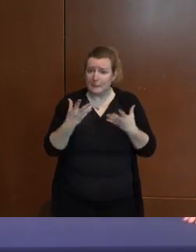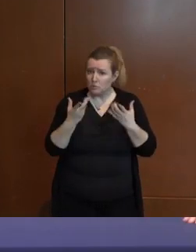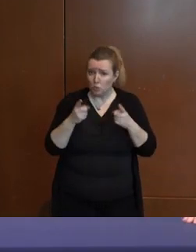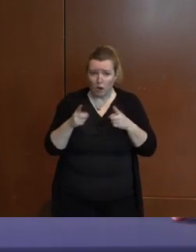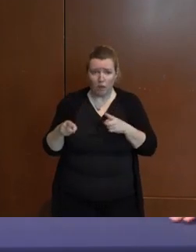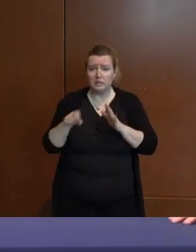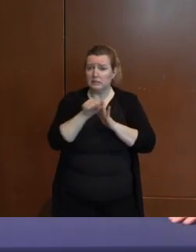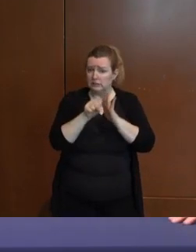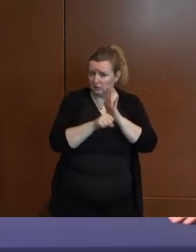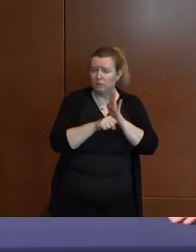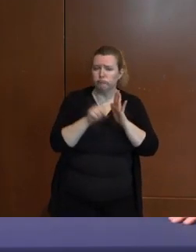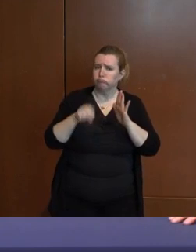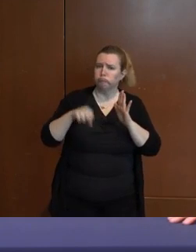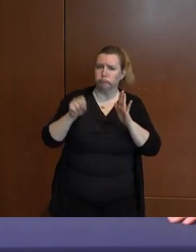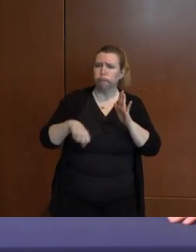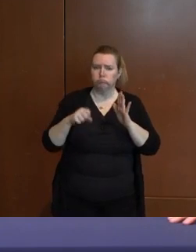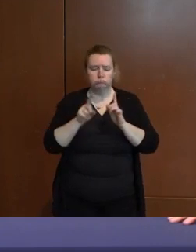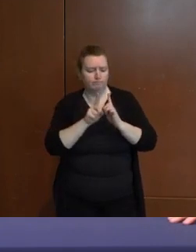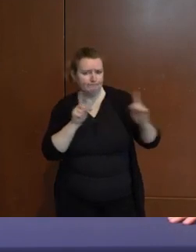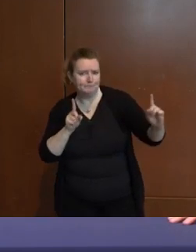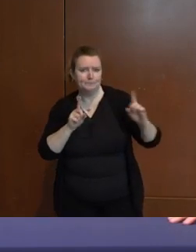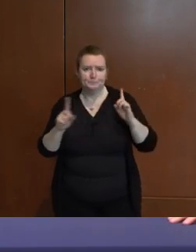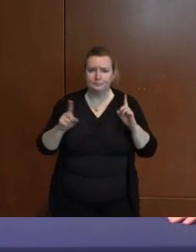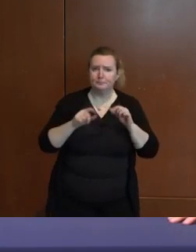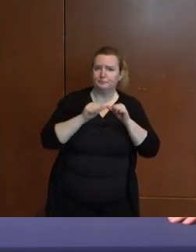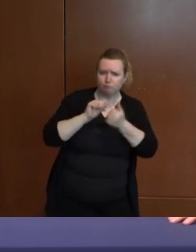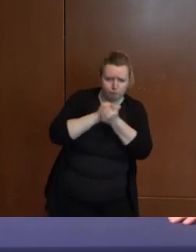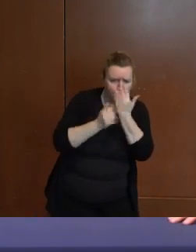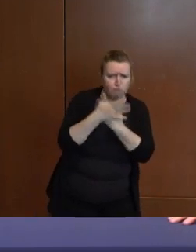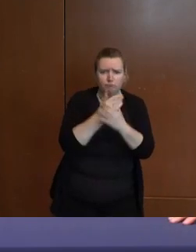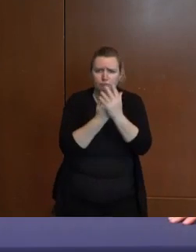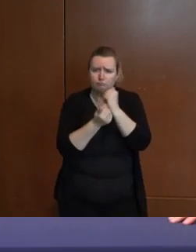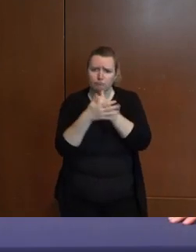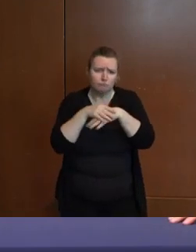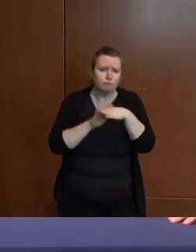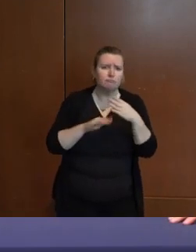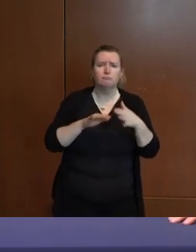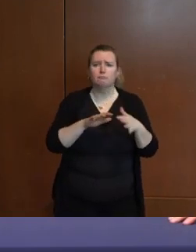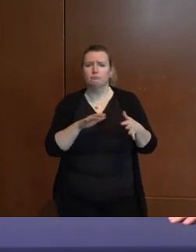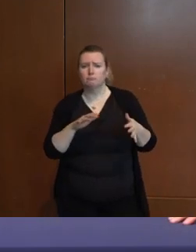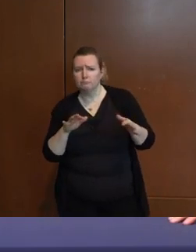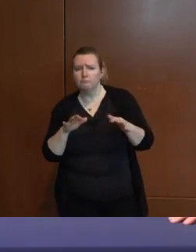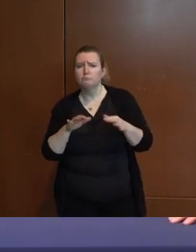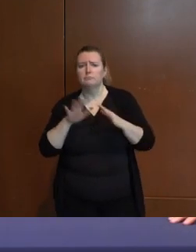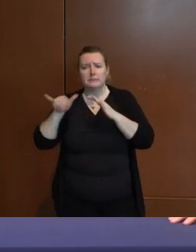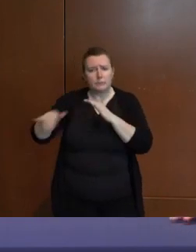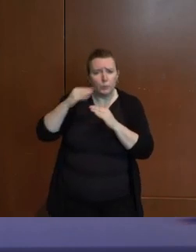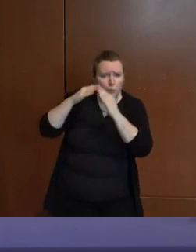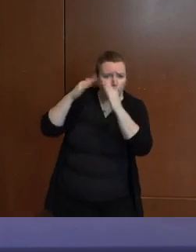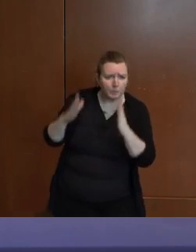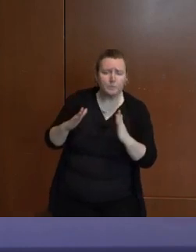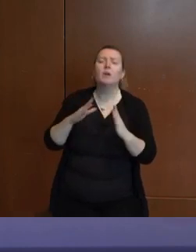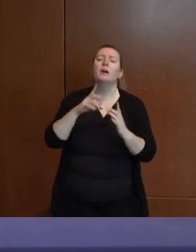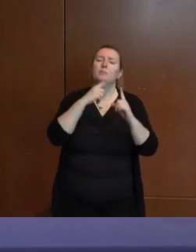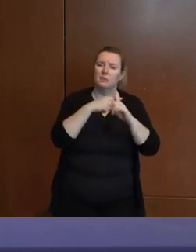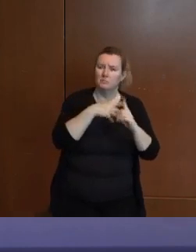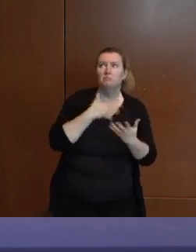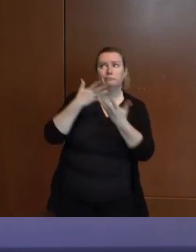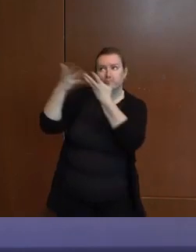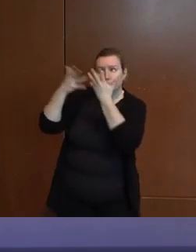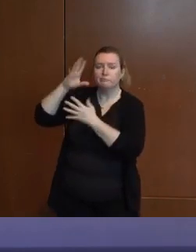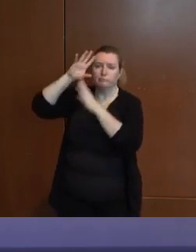of us, but a lot of it will also relate to how much common ground we can find with the administration. And so it has nothing to do